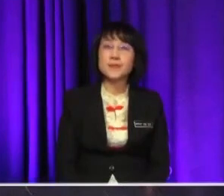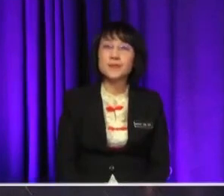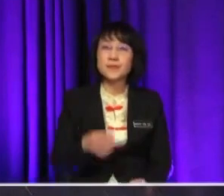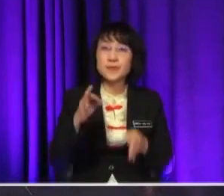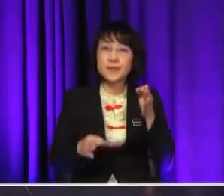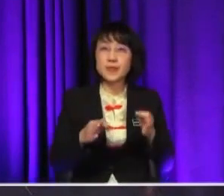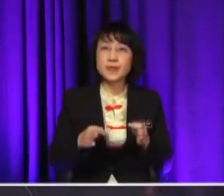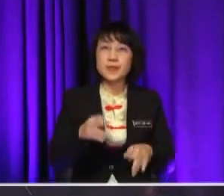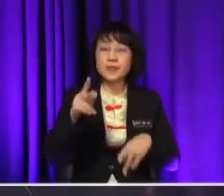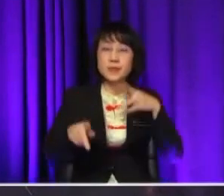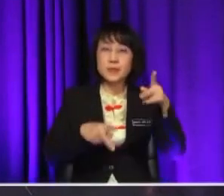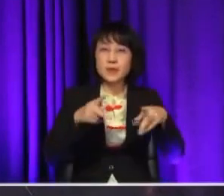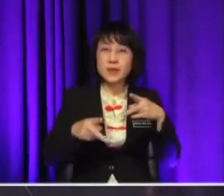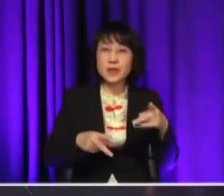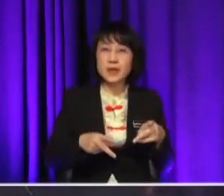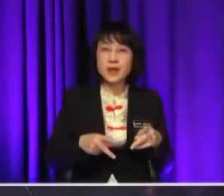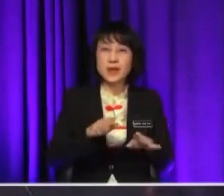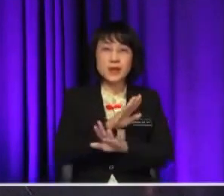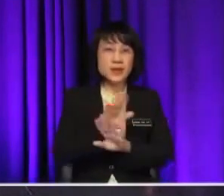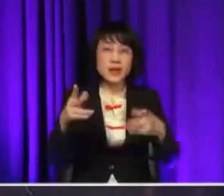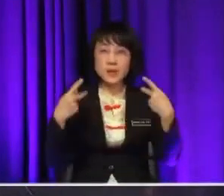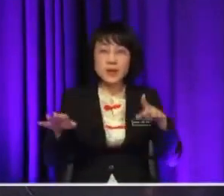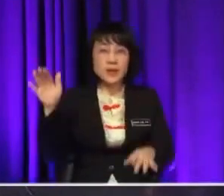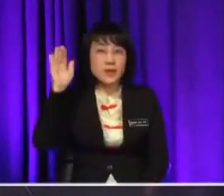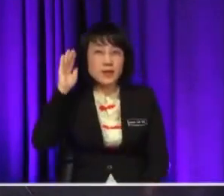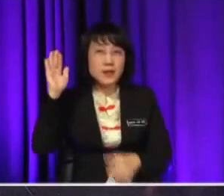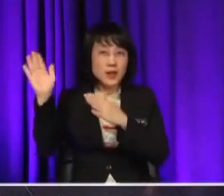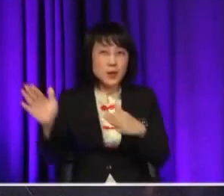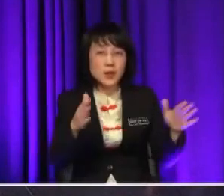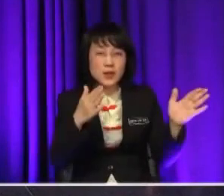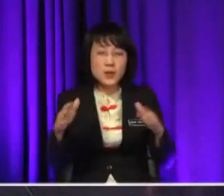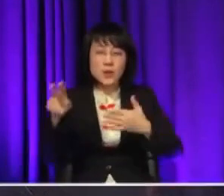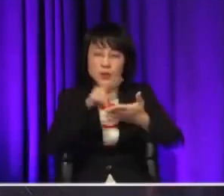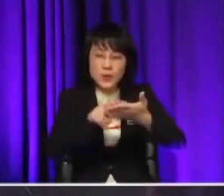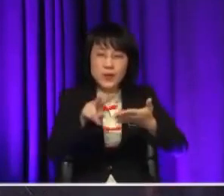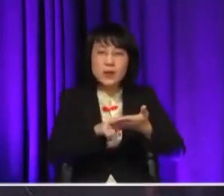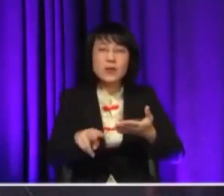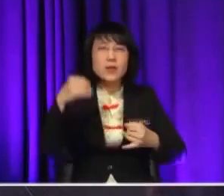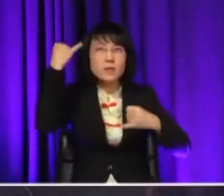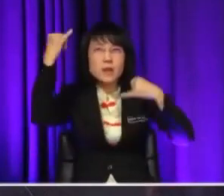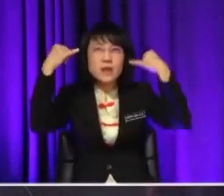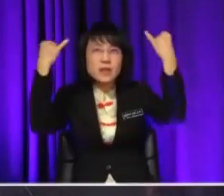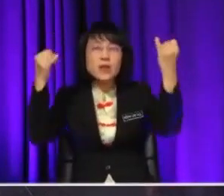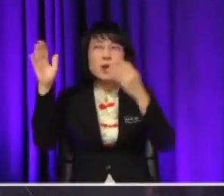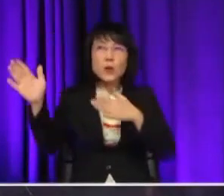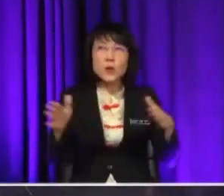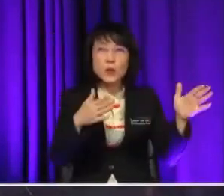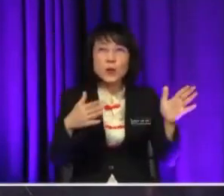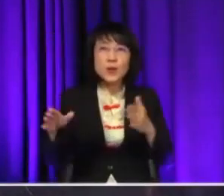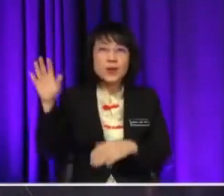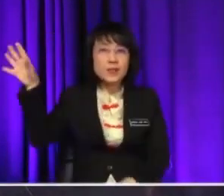the sound. I see. Right. So we have that. Okay, other